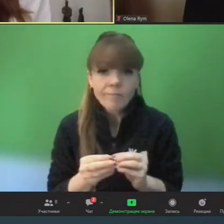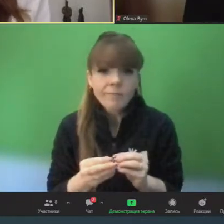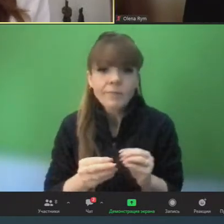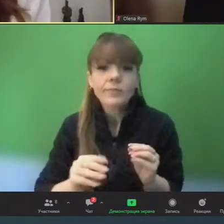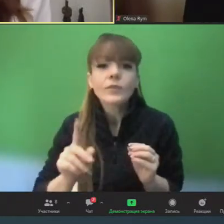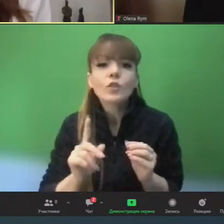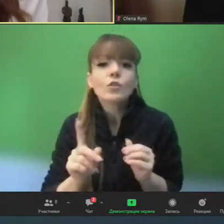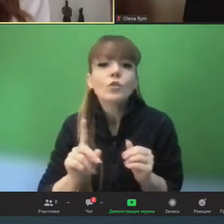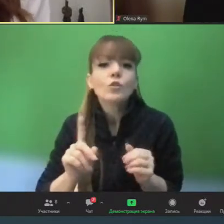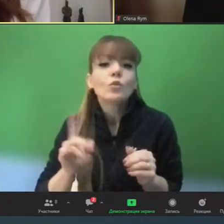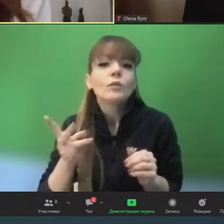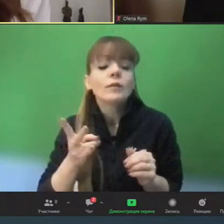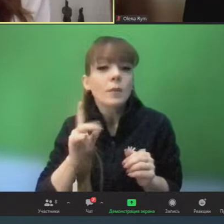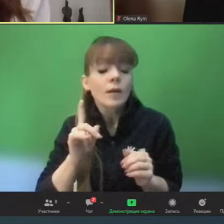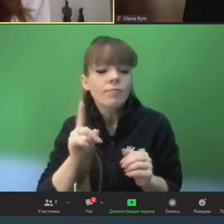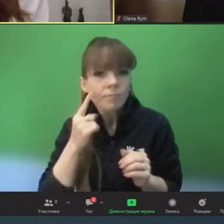of